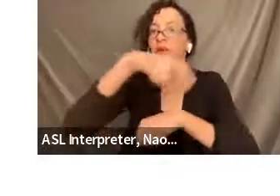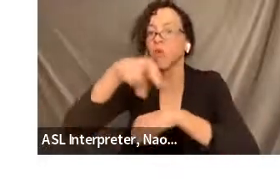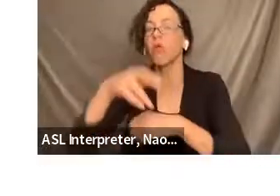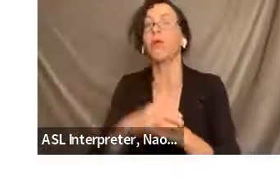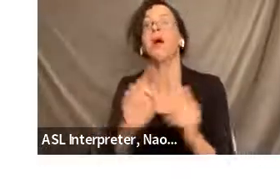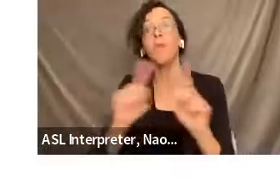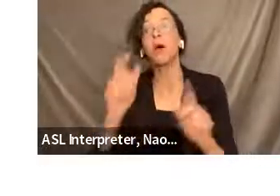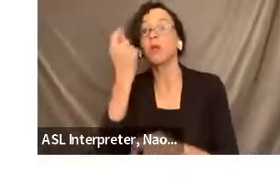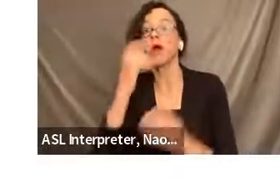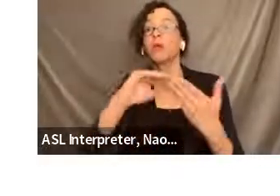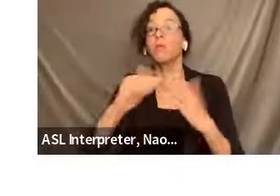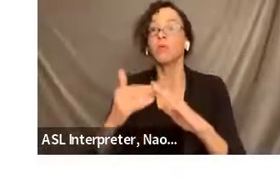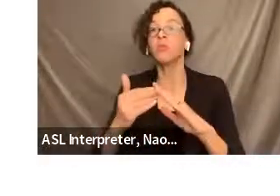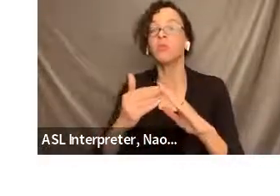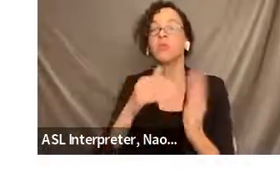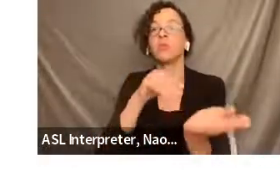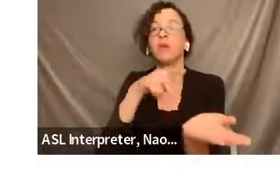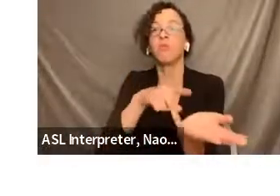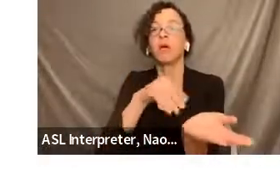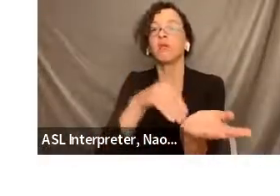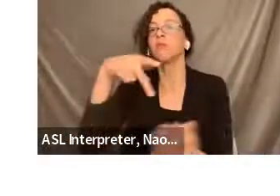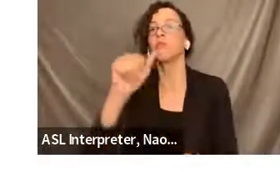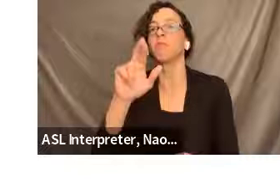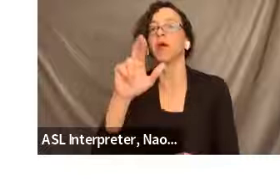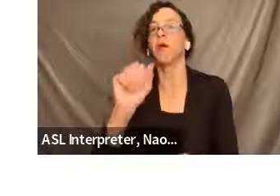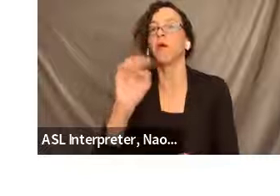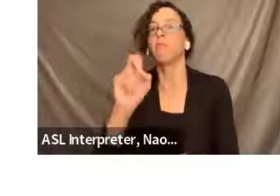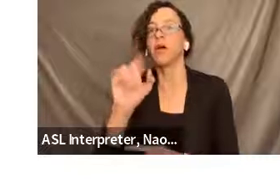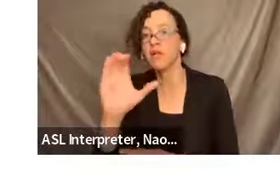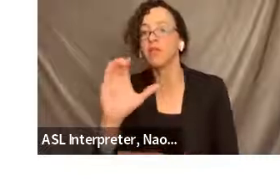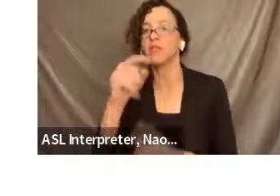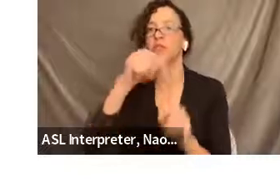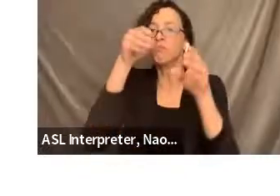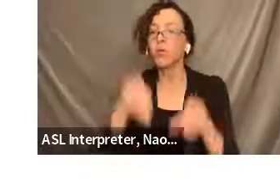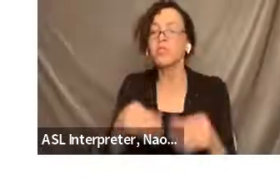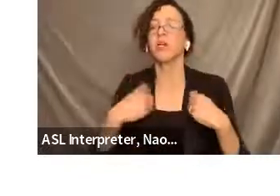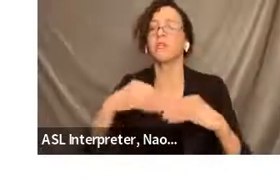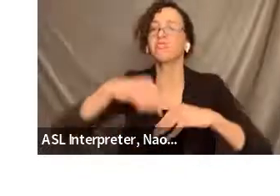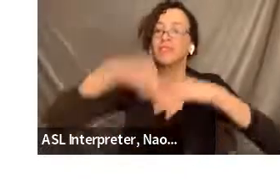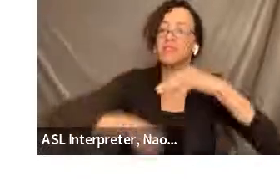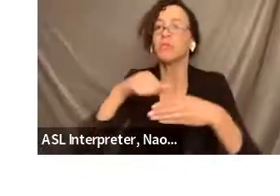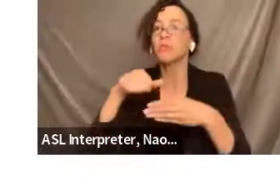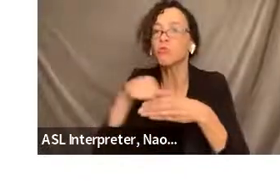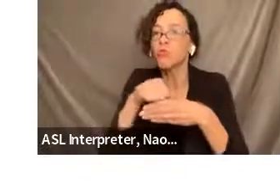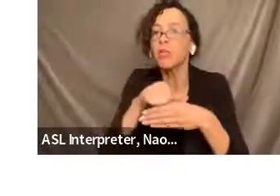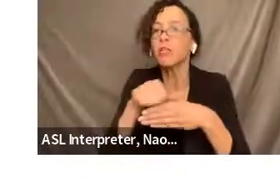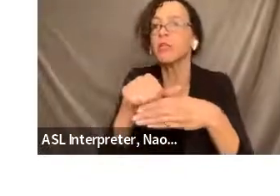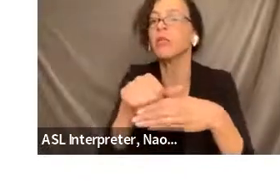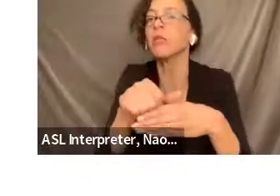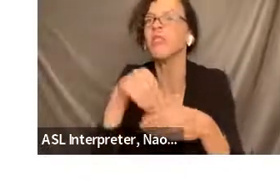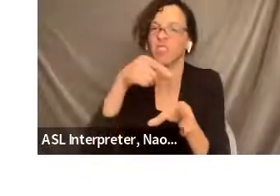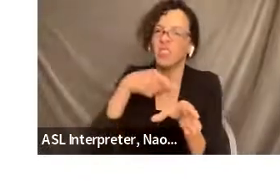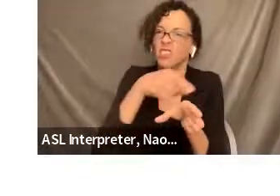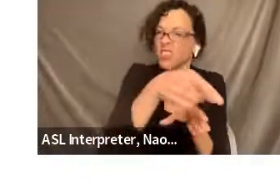with extra training, more public health training, social determinants of health, those kind of things, we see